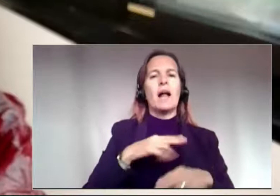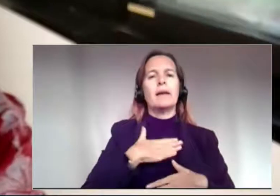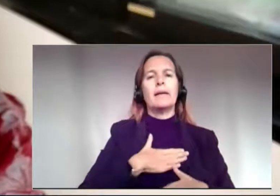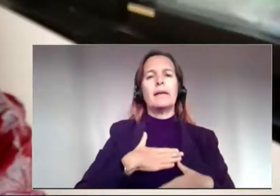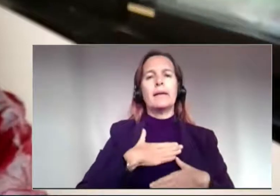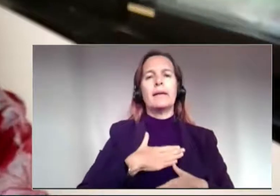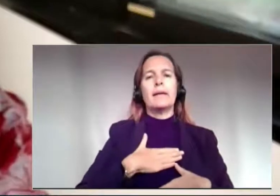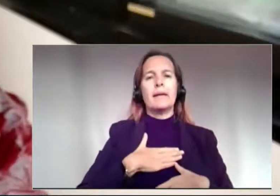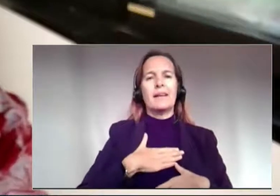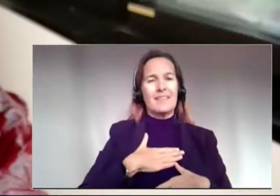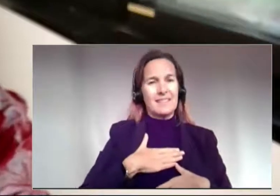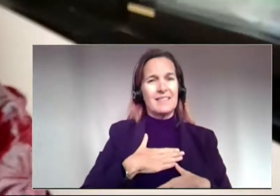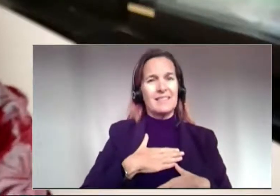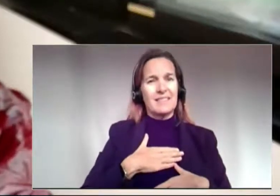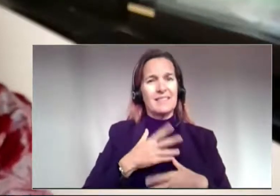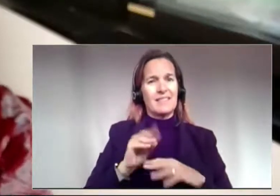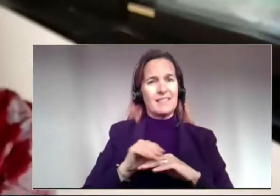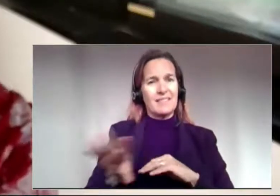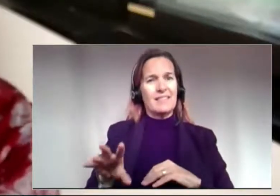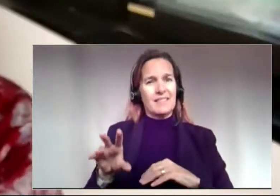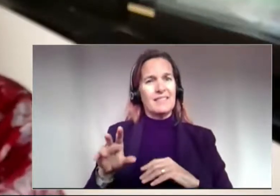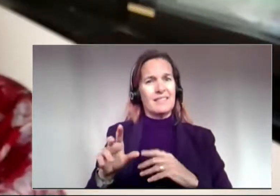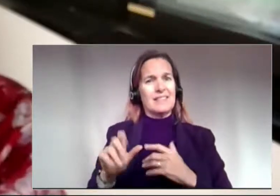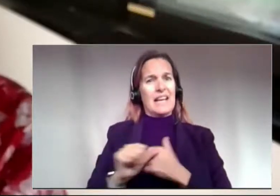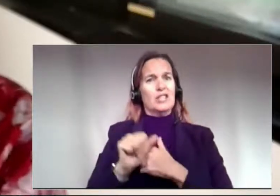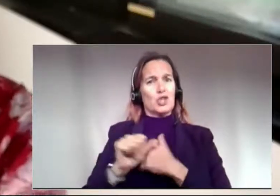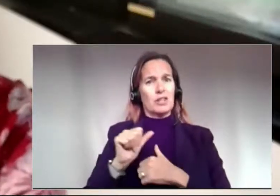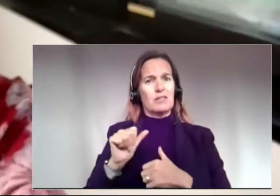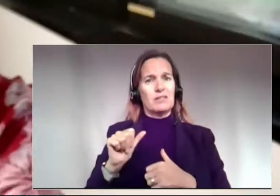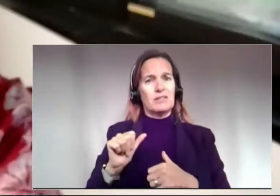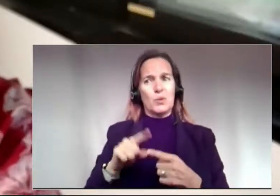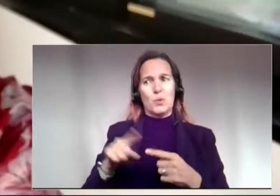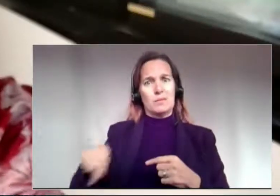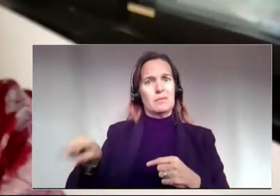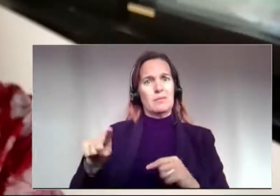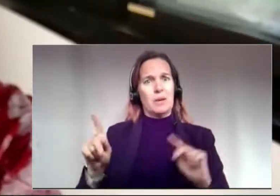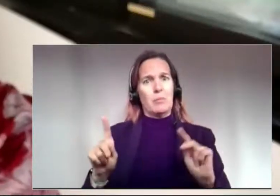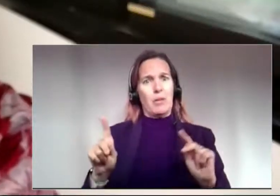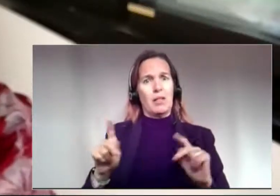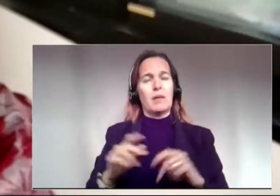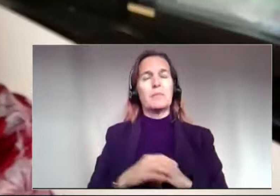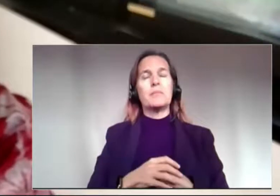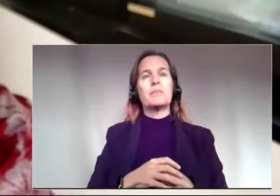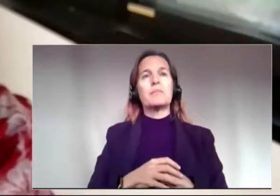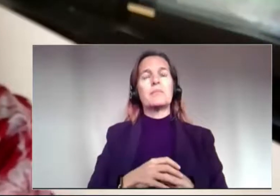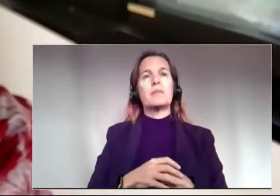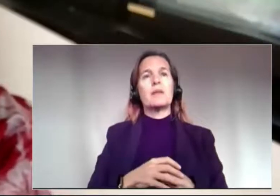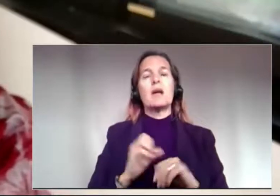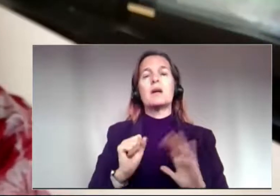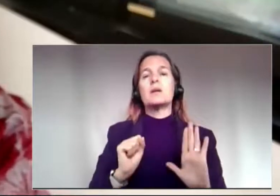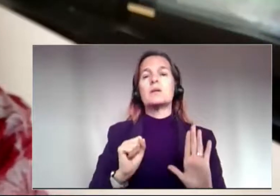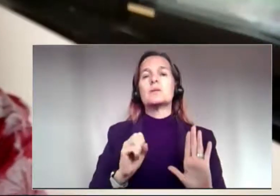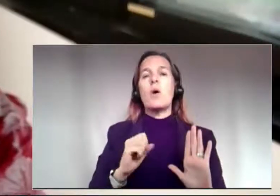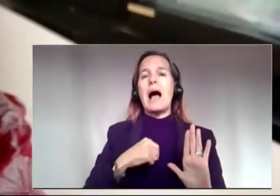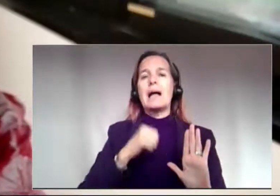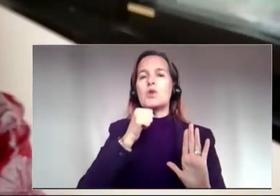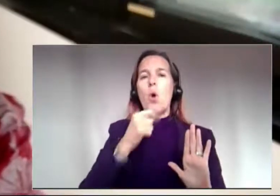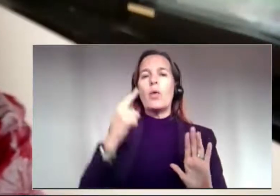in danger. I don't think that it is. I don't think we should attribute it to the